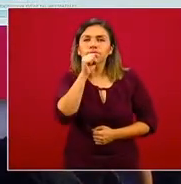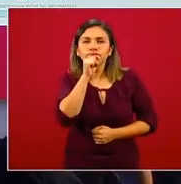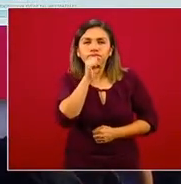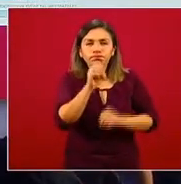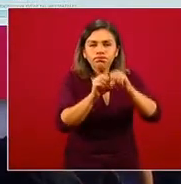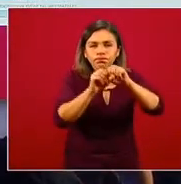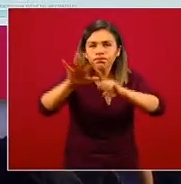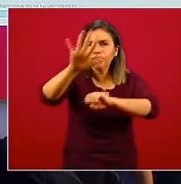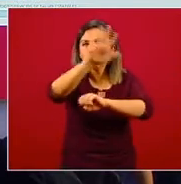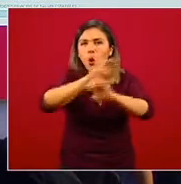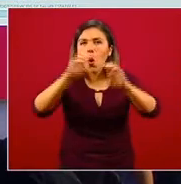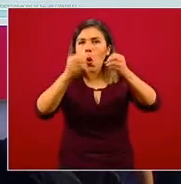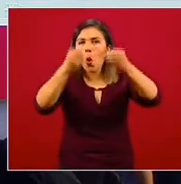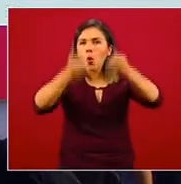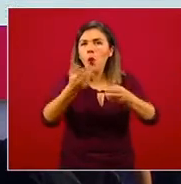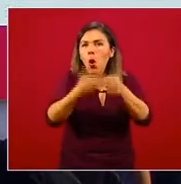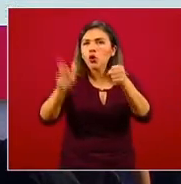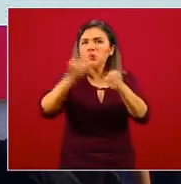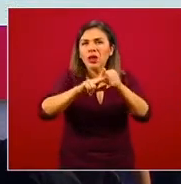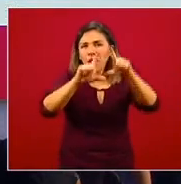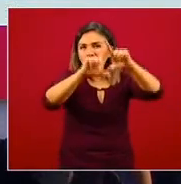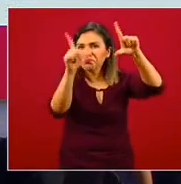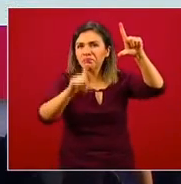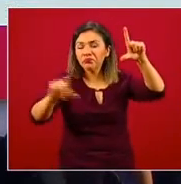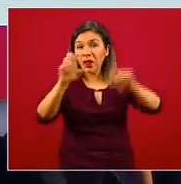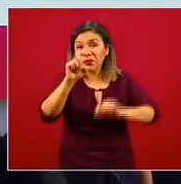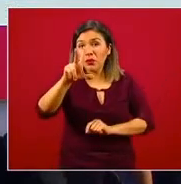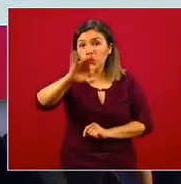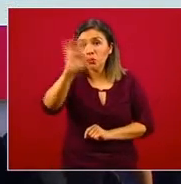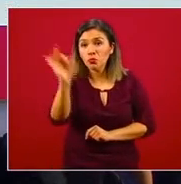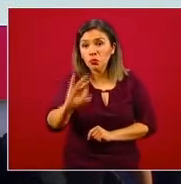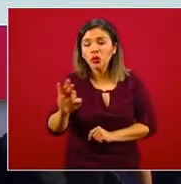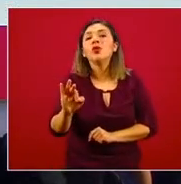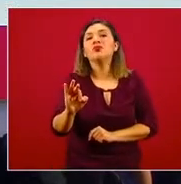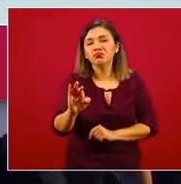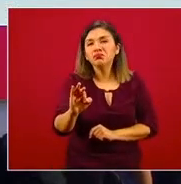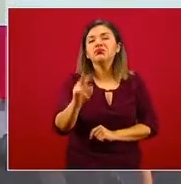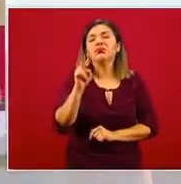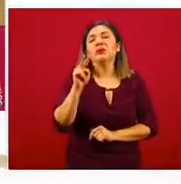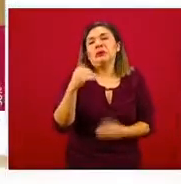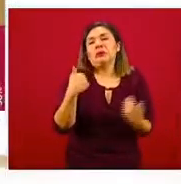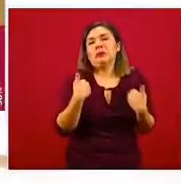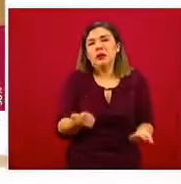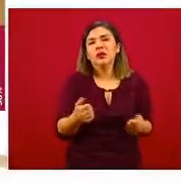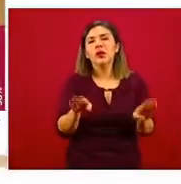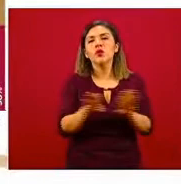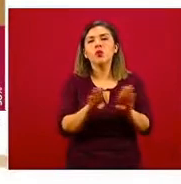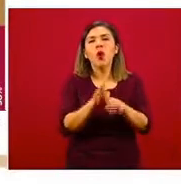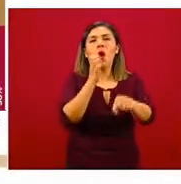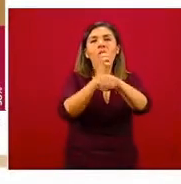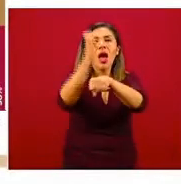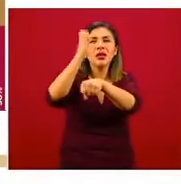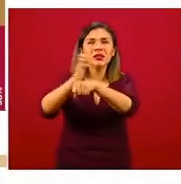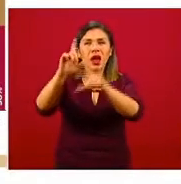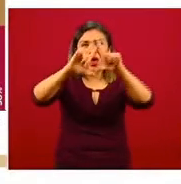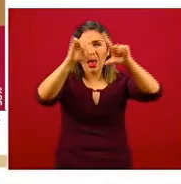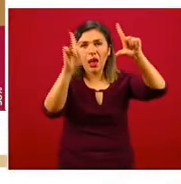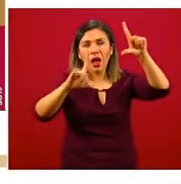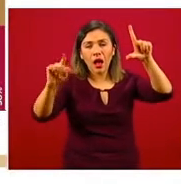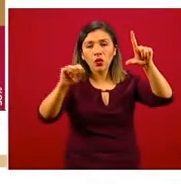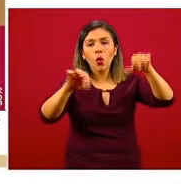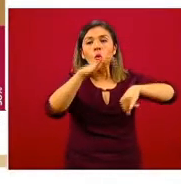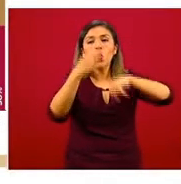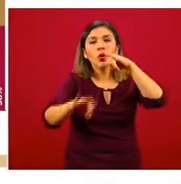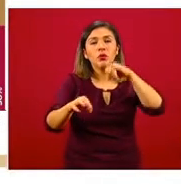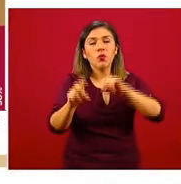stable. Now, this is the national distribution of the 38%. It is an